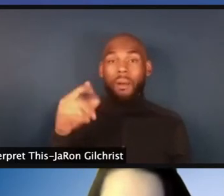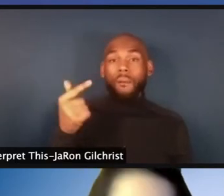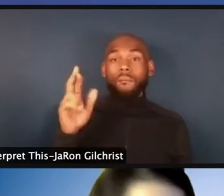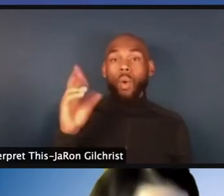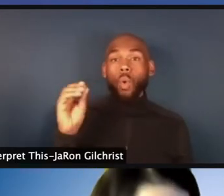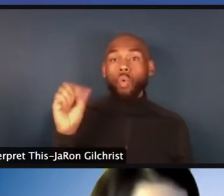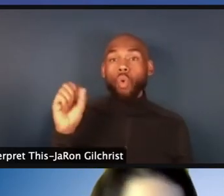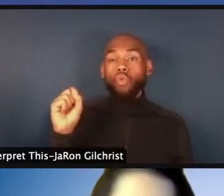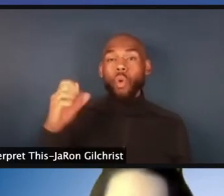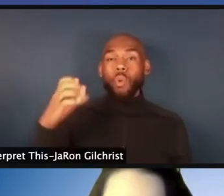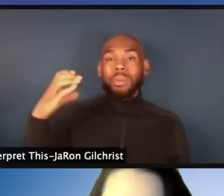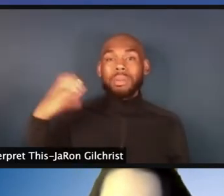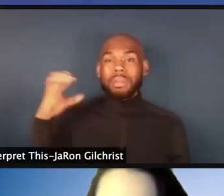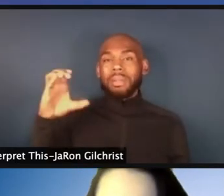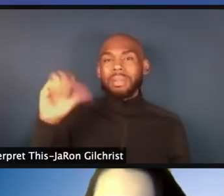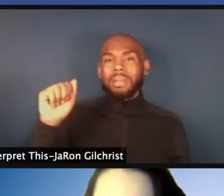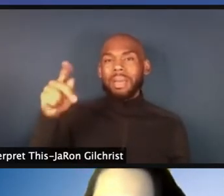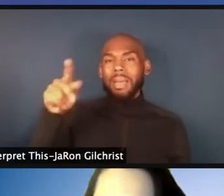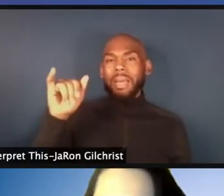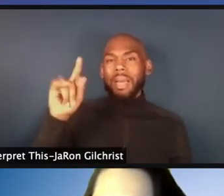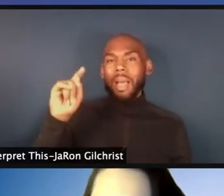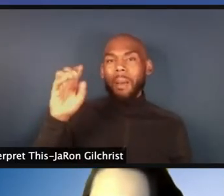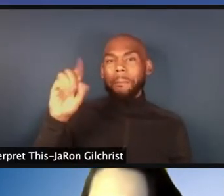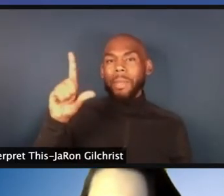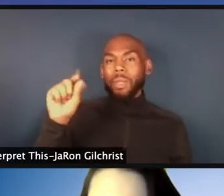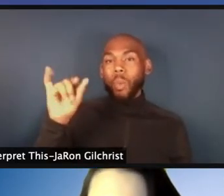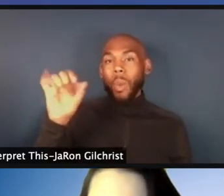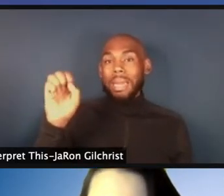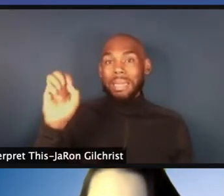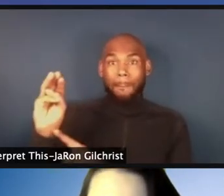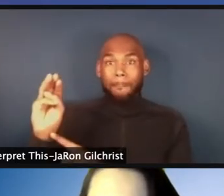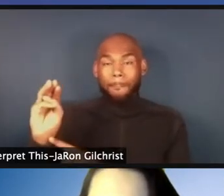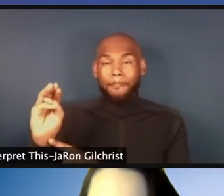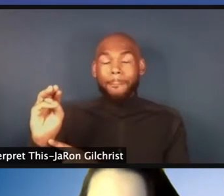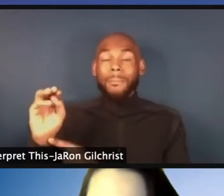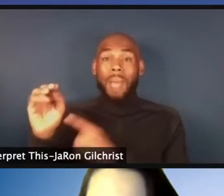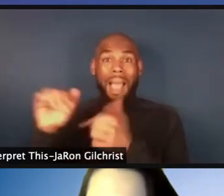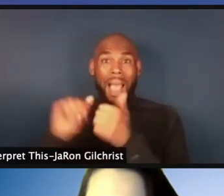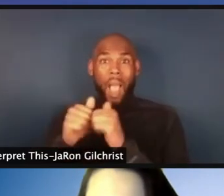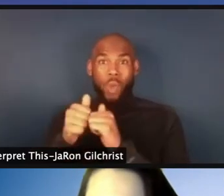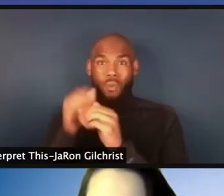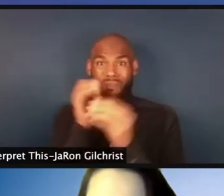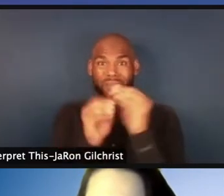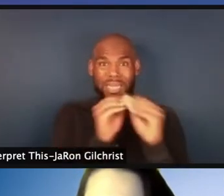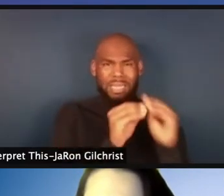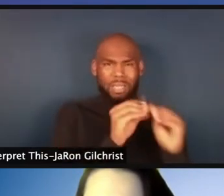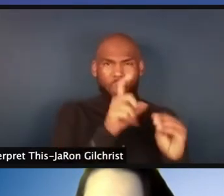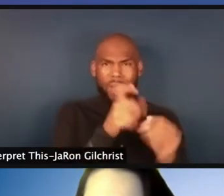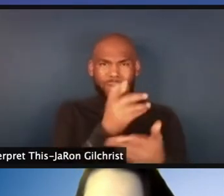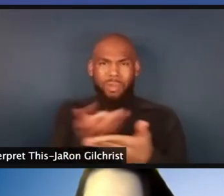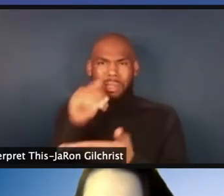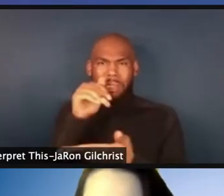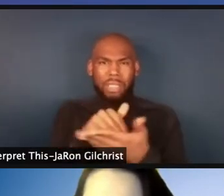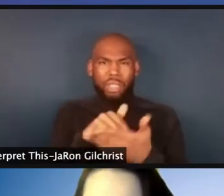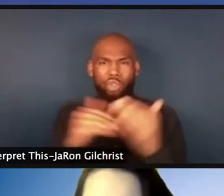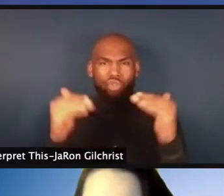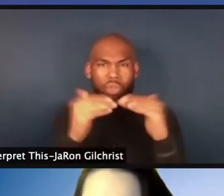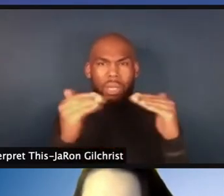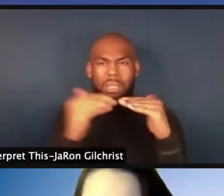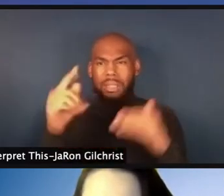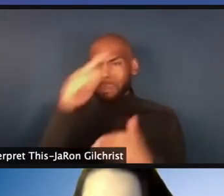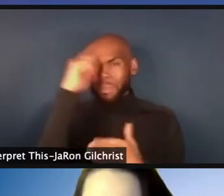colonization. And so in order to undo the crisis, we have to center justice. We have to center Black and Indigenous